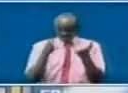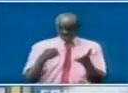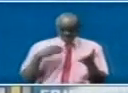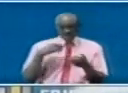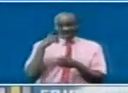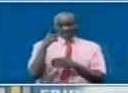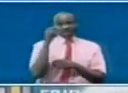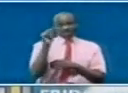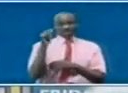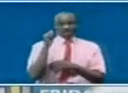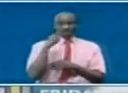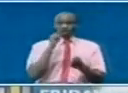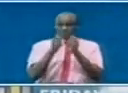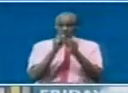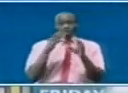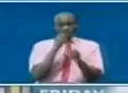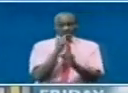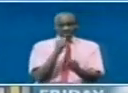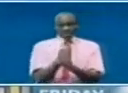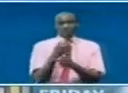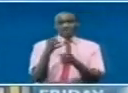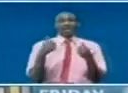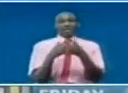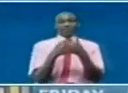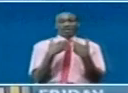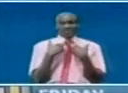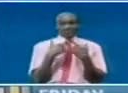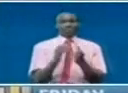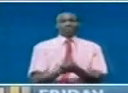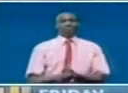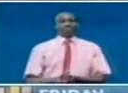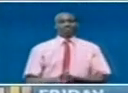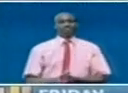Kenya Communication Sports Organization KICOSO Games.